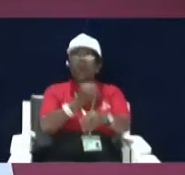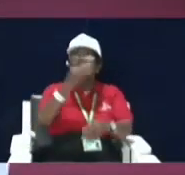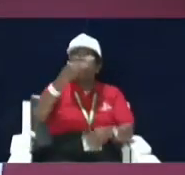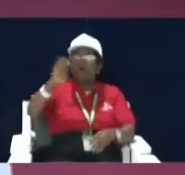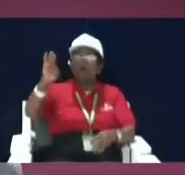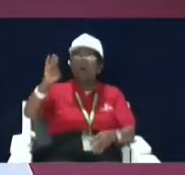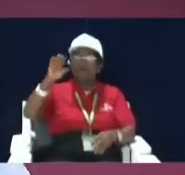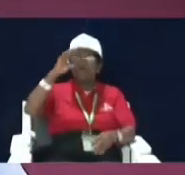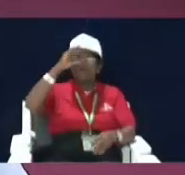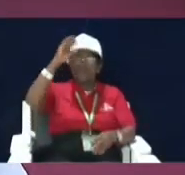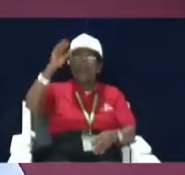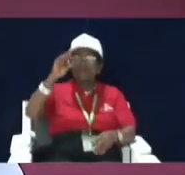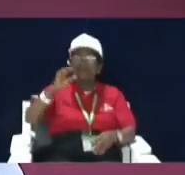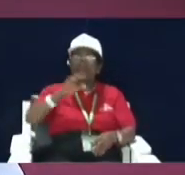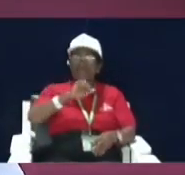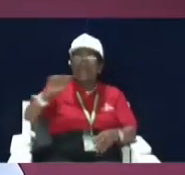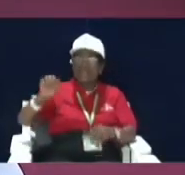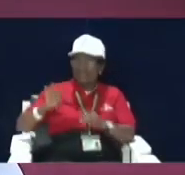mine, a tailor.